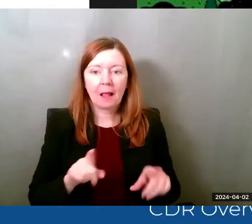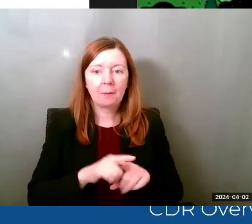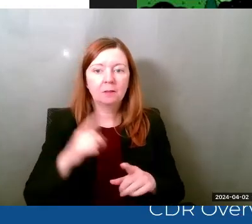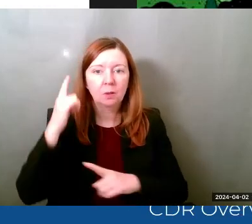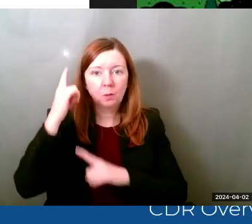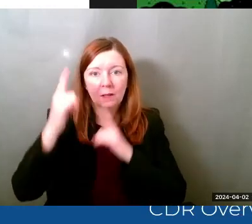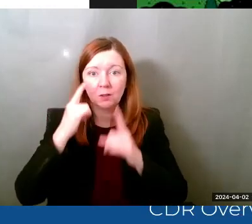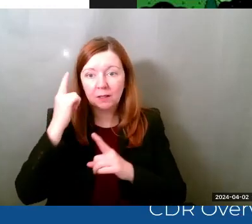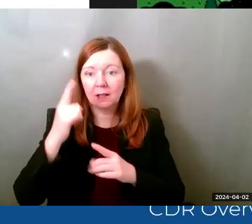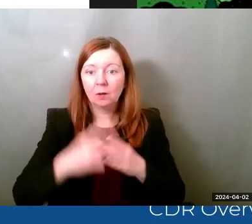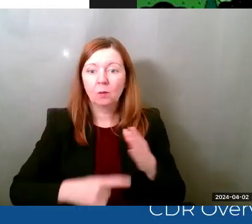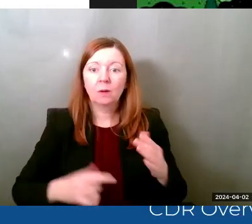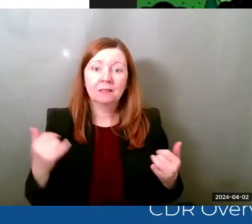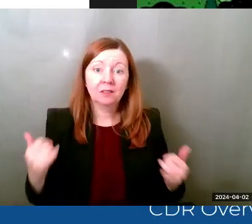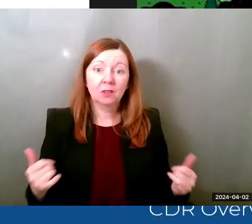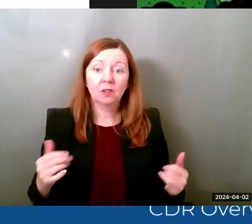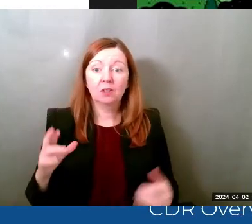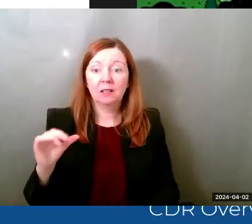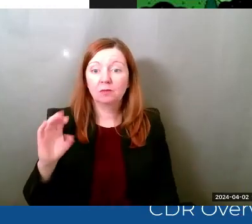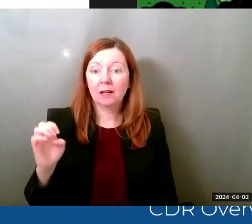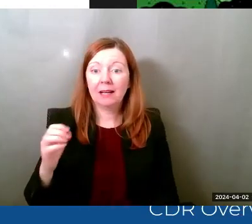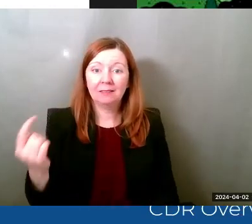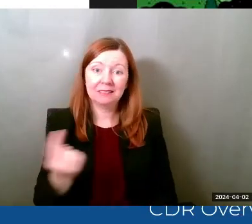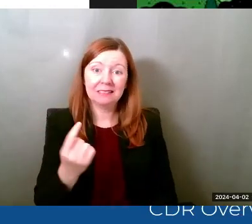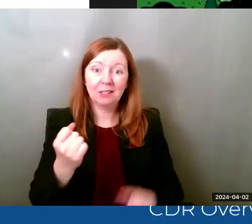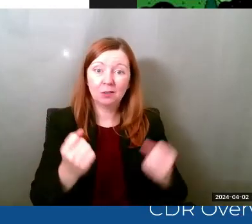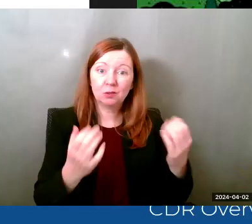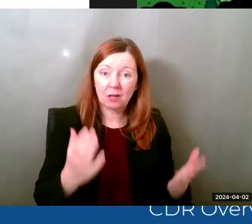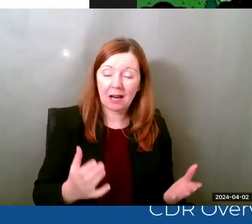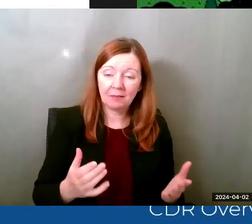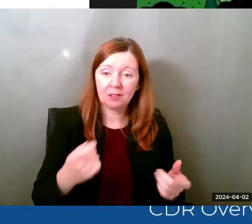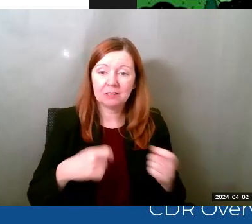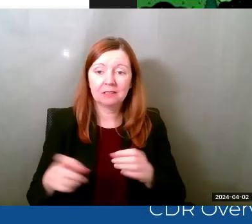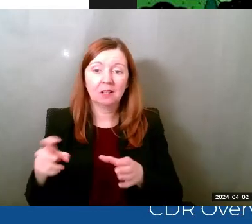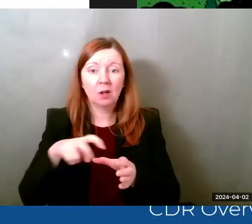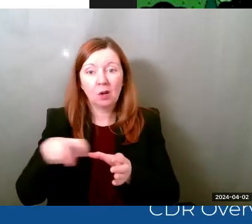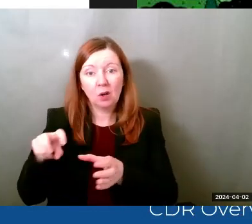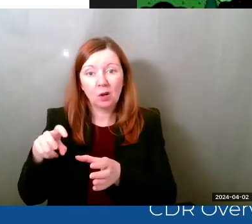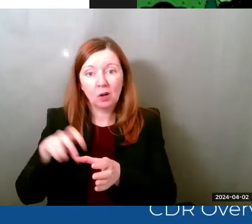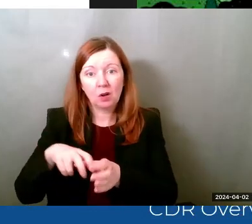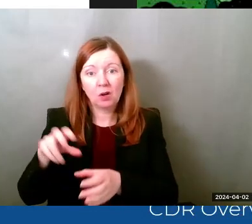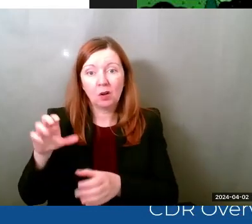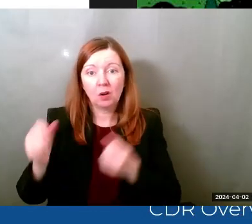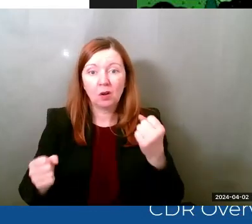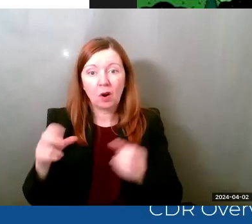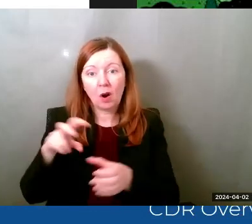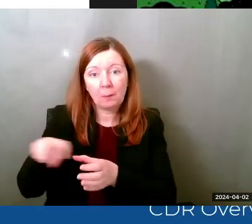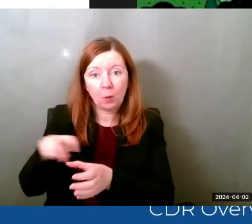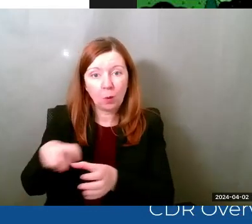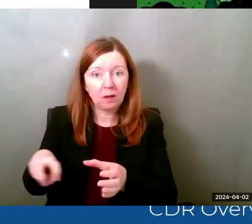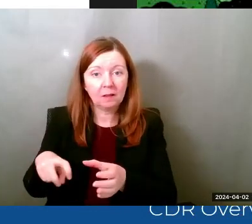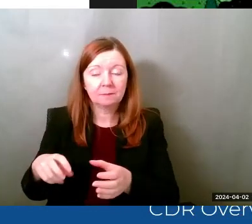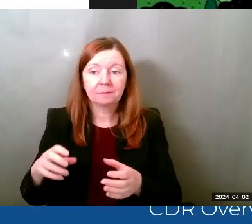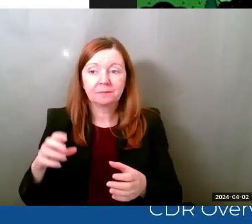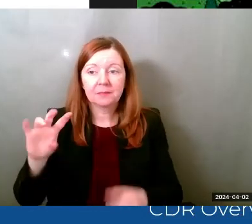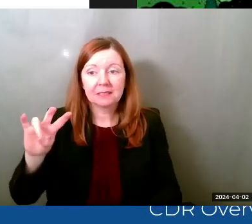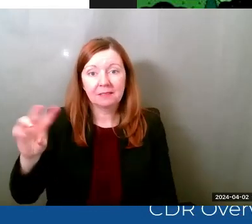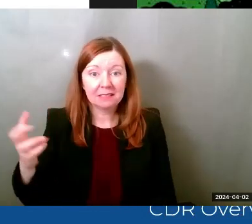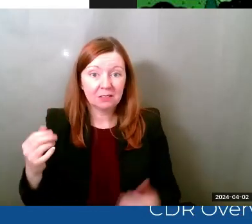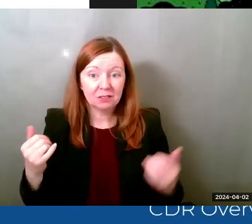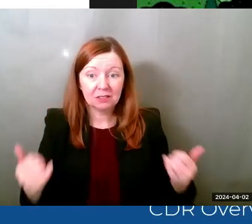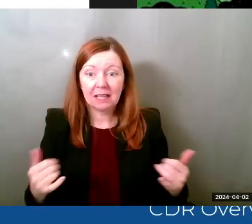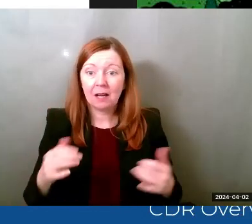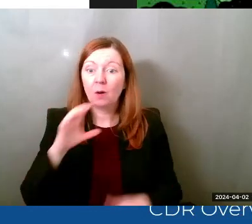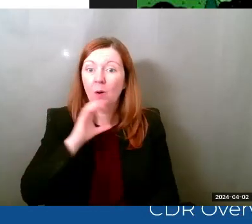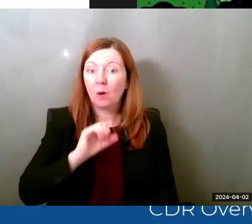wondering, what's the current rate of single drivers as opposed to carpooling 76ers games now? Old City is